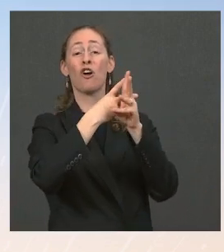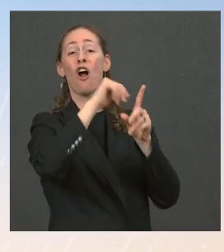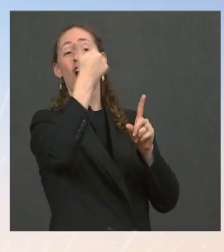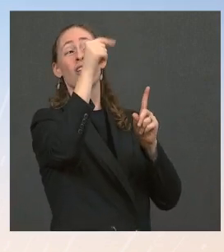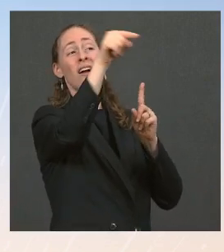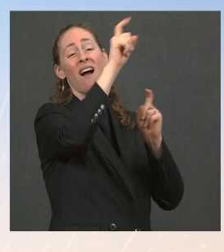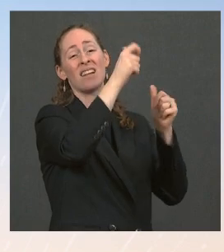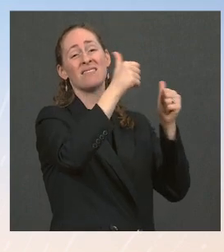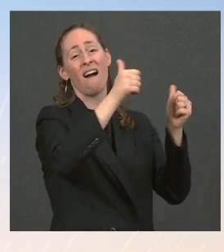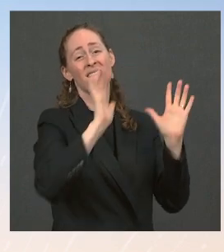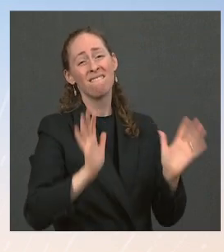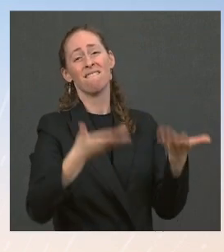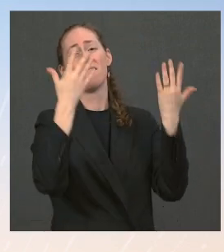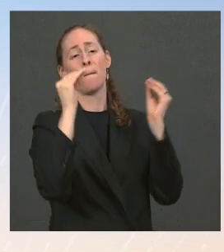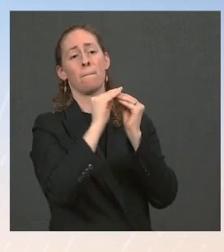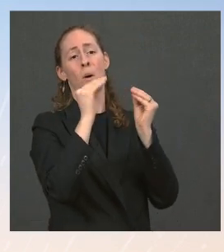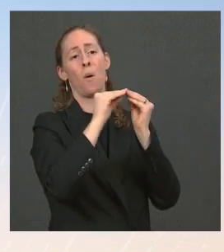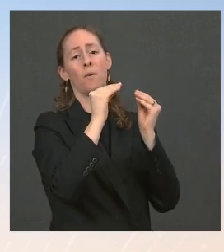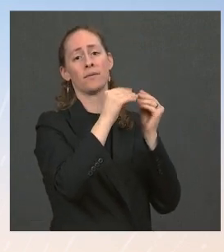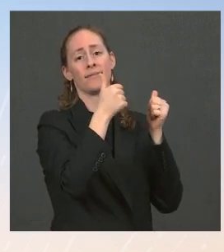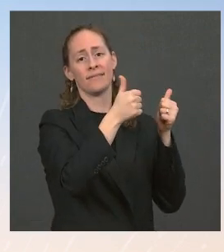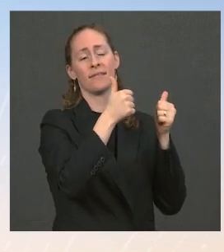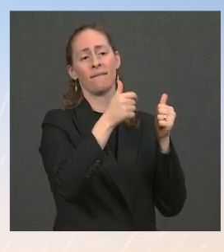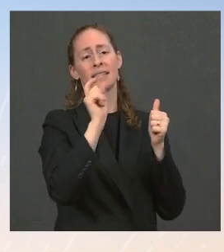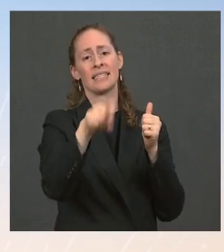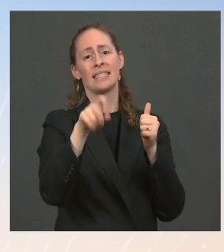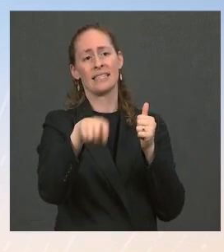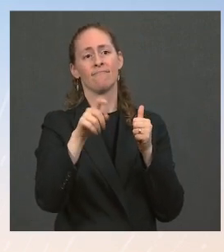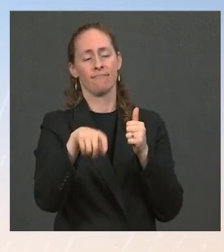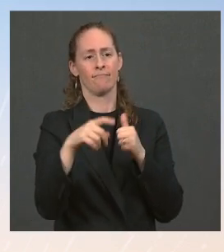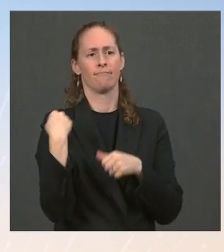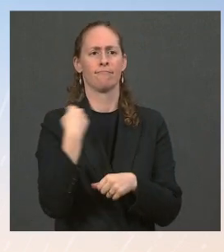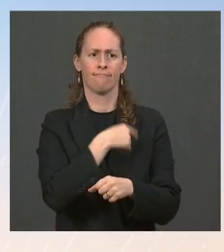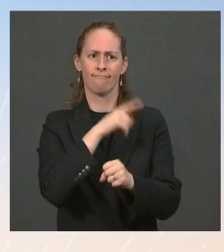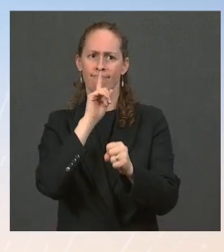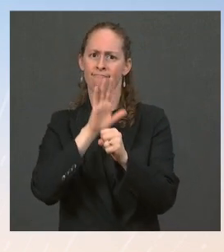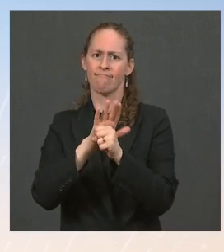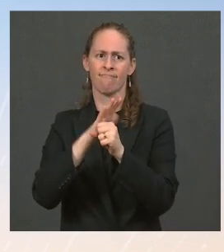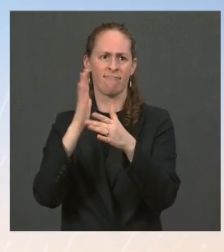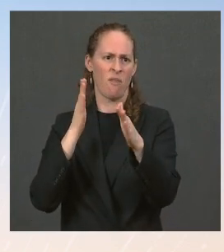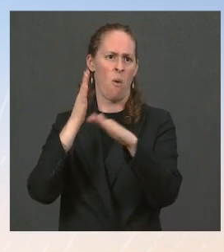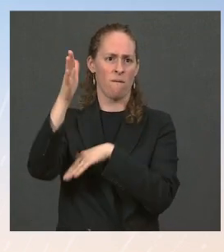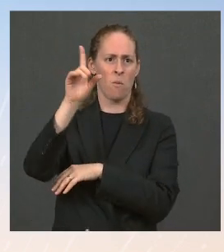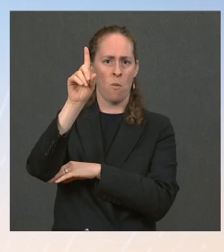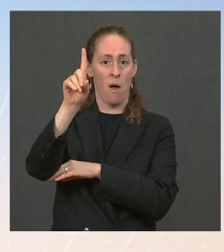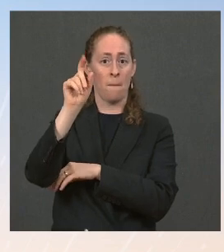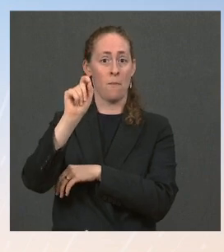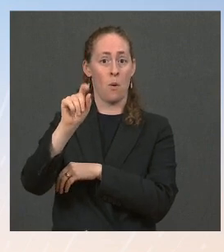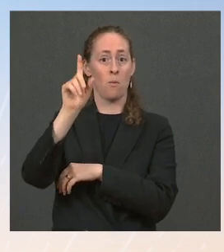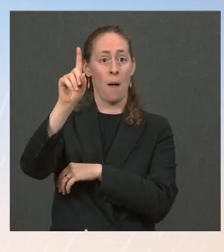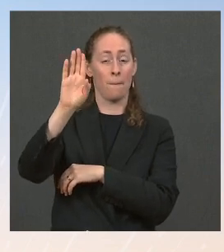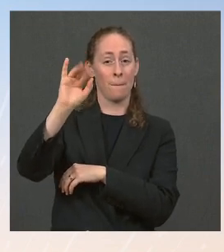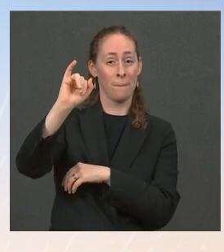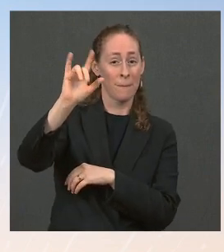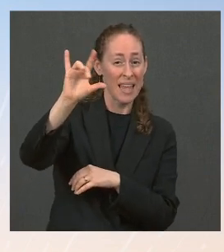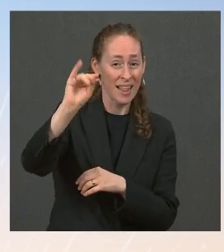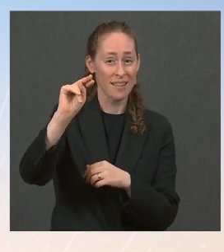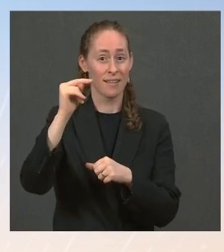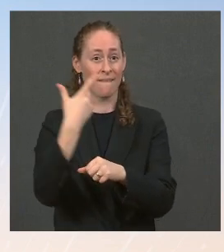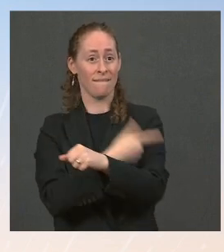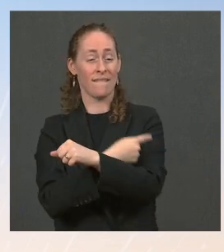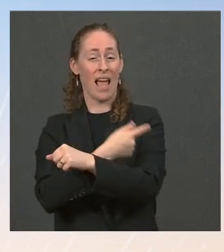now we're at the point where, of course, we've now committed to over 1.1 billion vaccines donated, but we're also committed